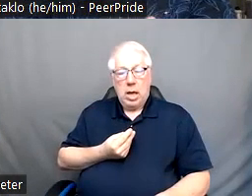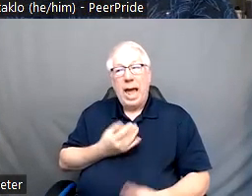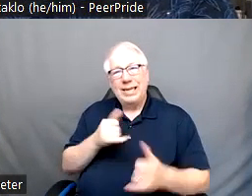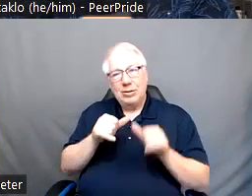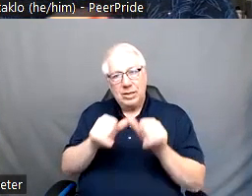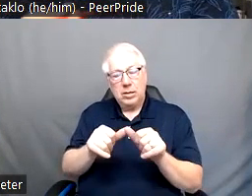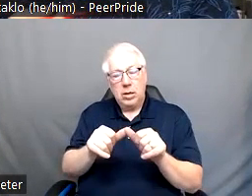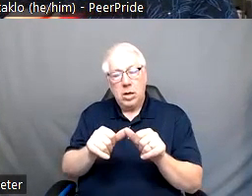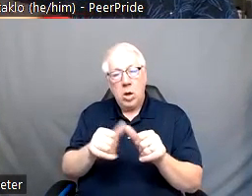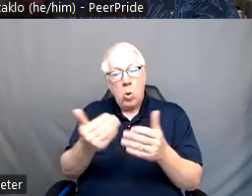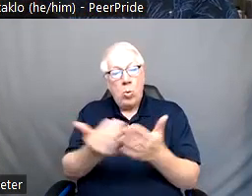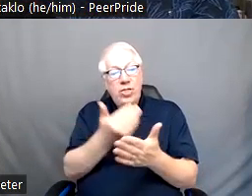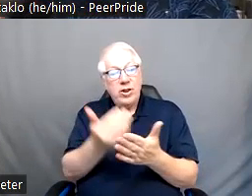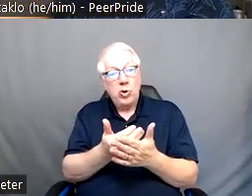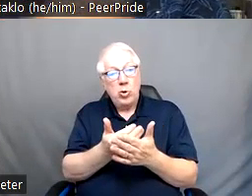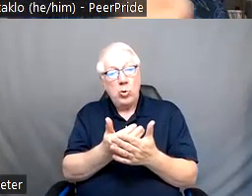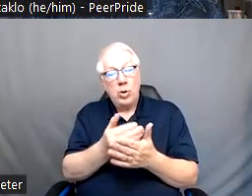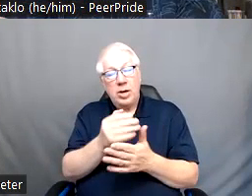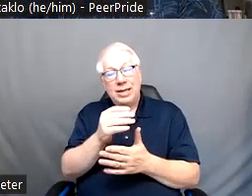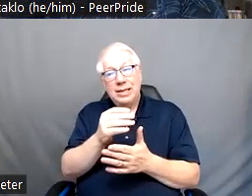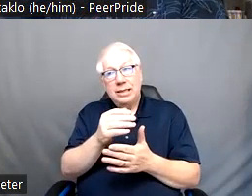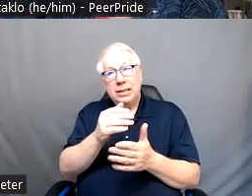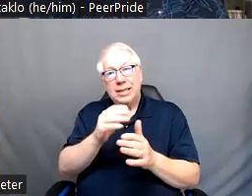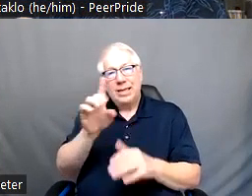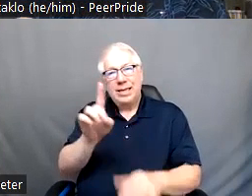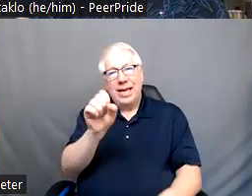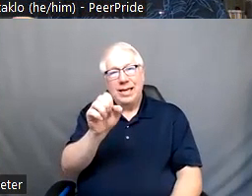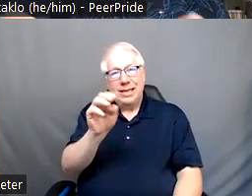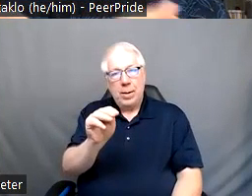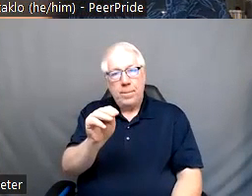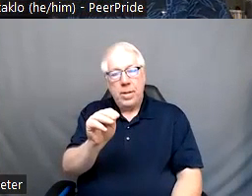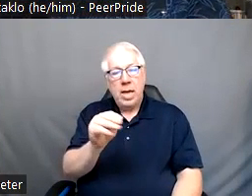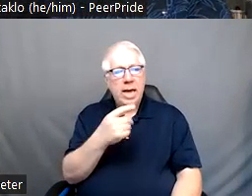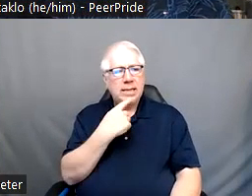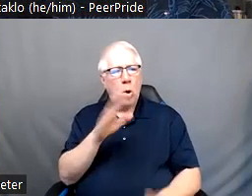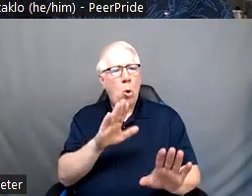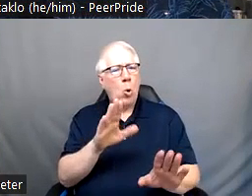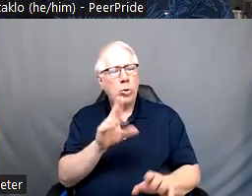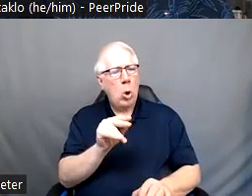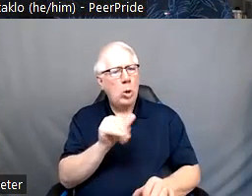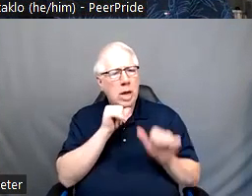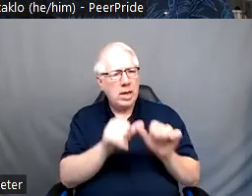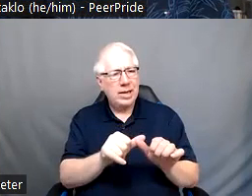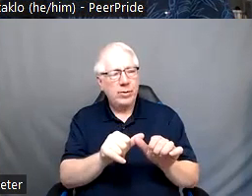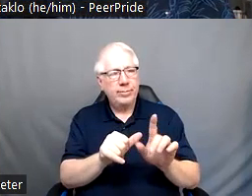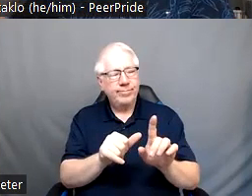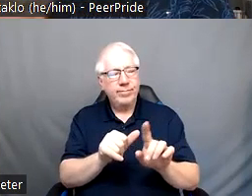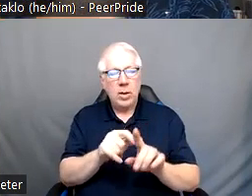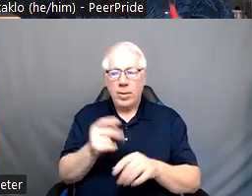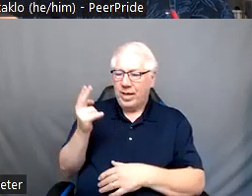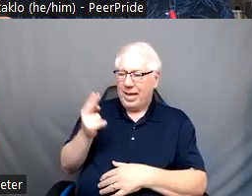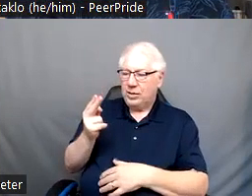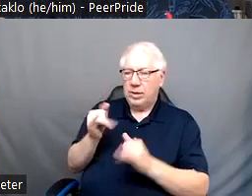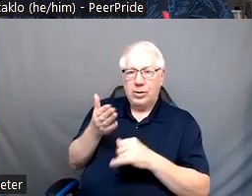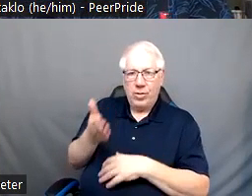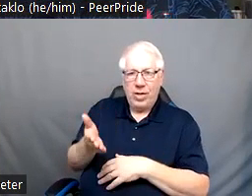new iterations of the DSM, it might be claimed that it's not continuing. However, the history is still there. And the history is still